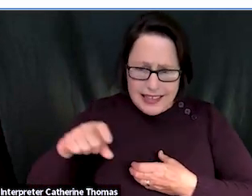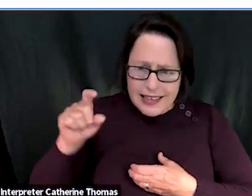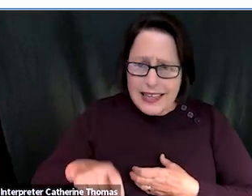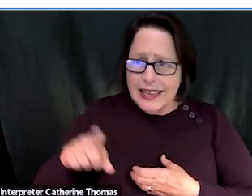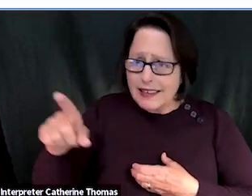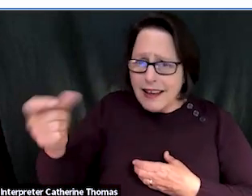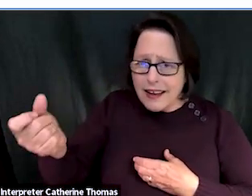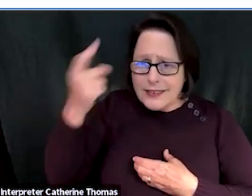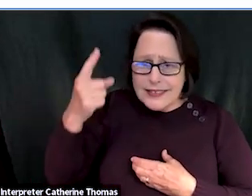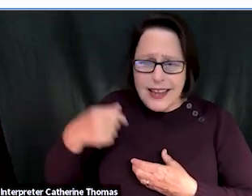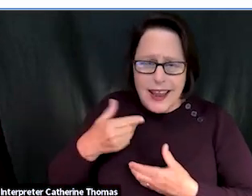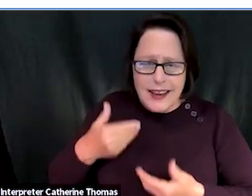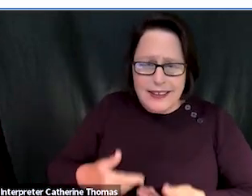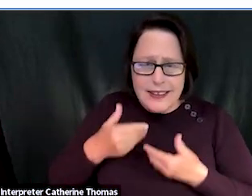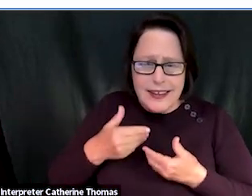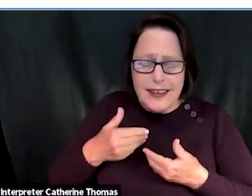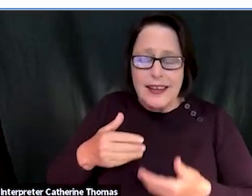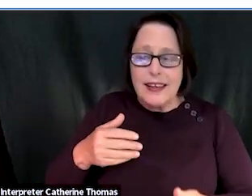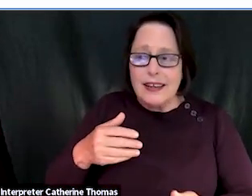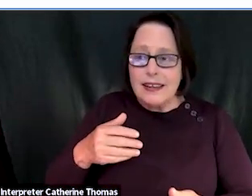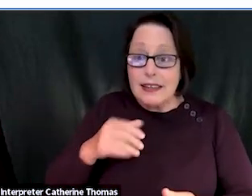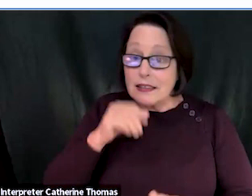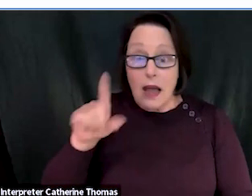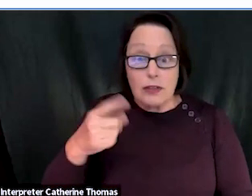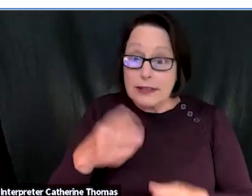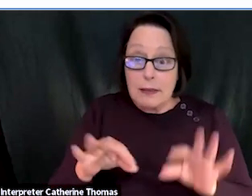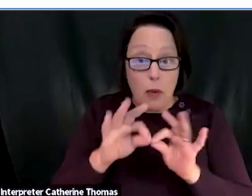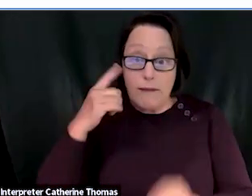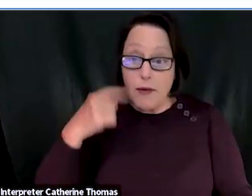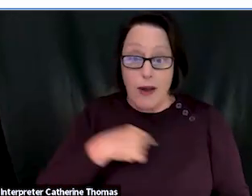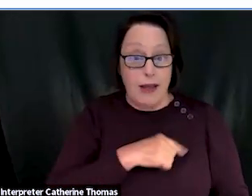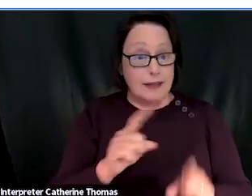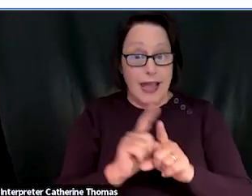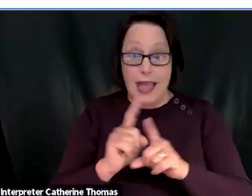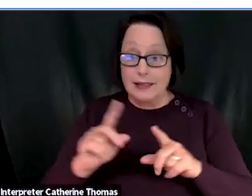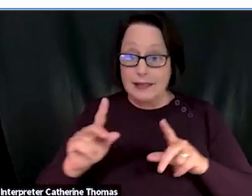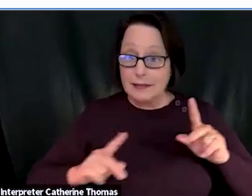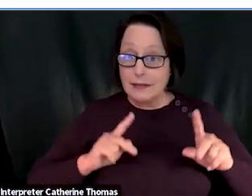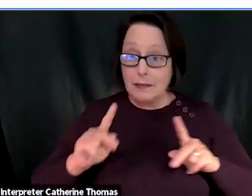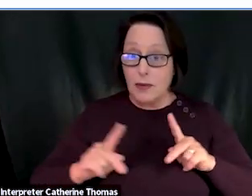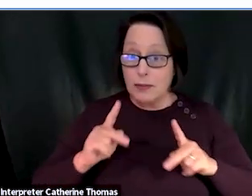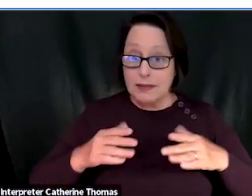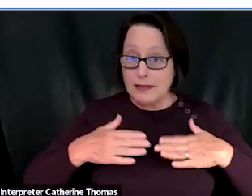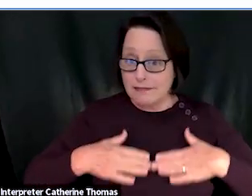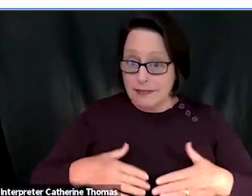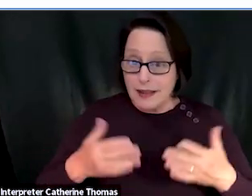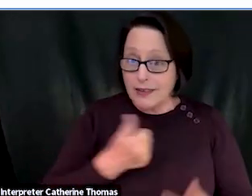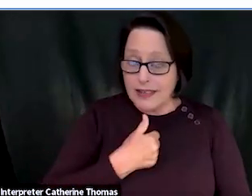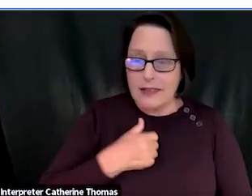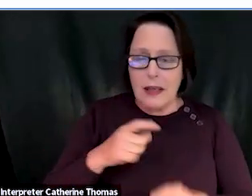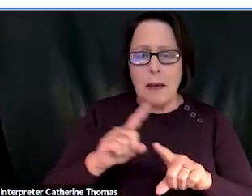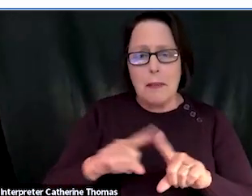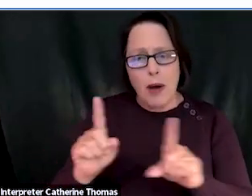important not only for us as human beings, but also for language access